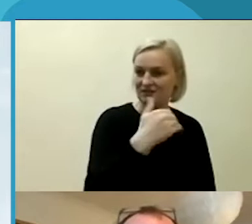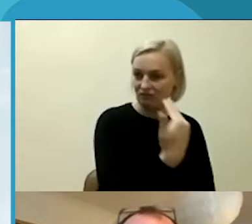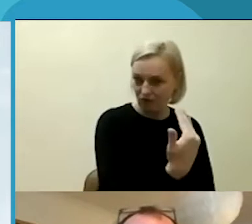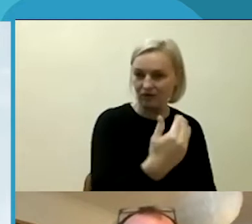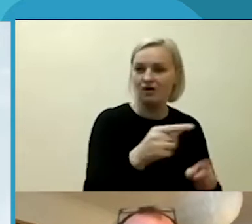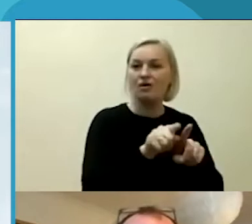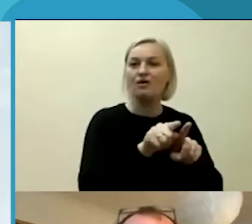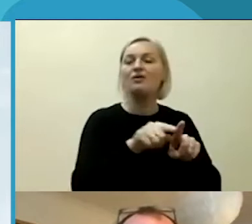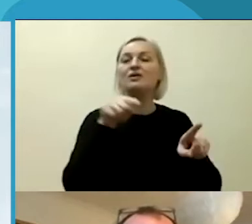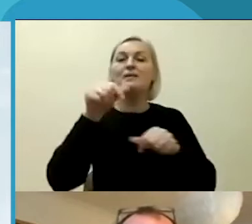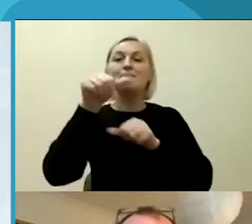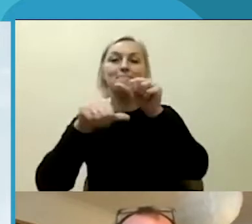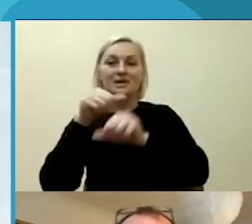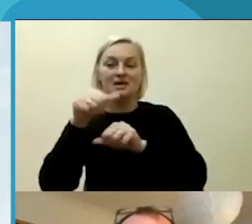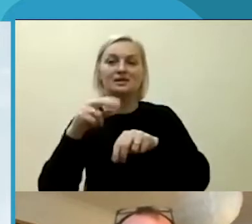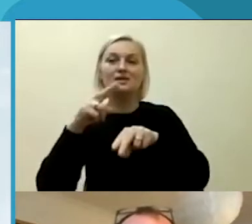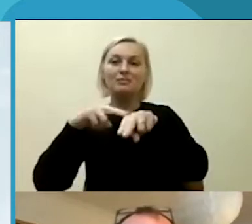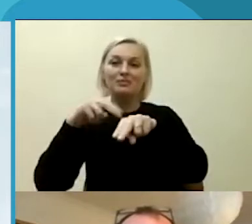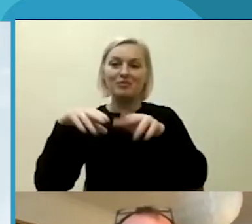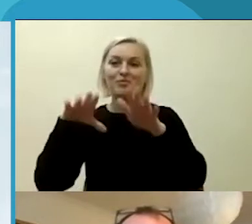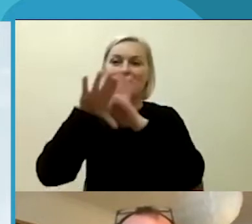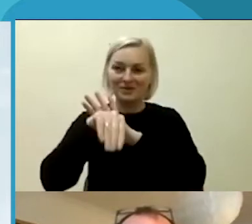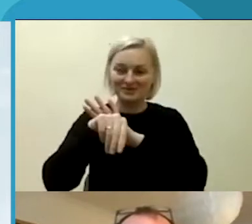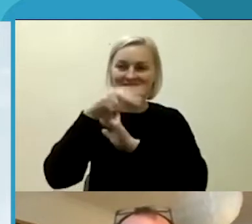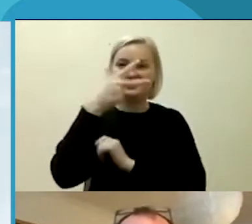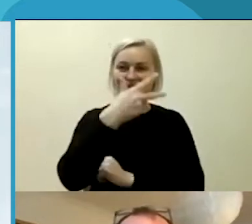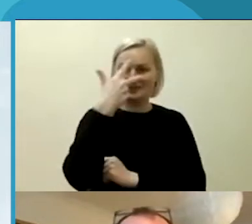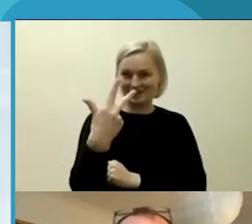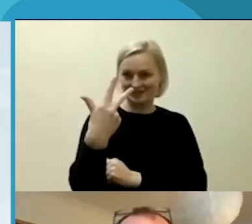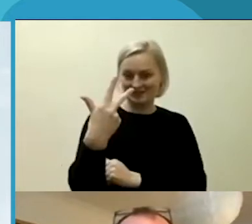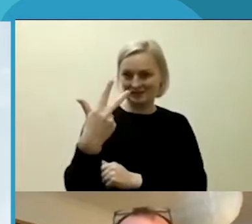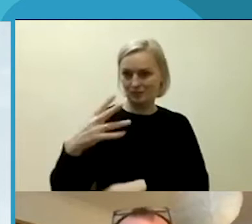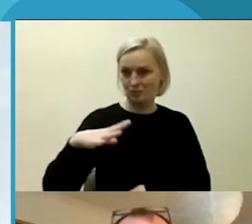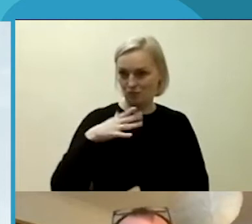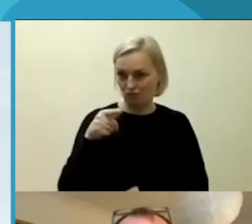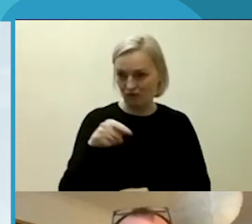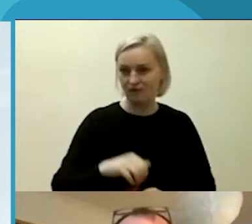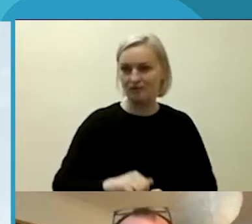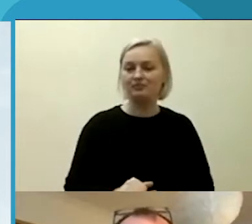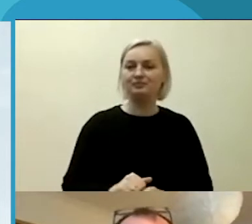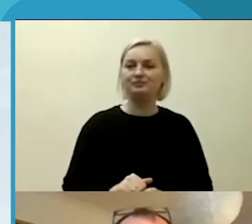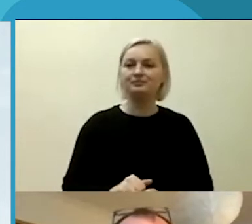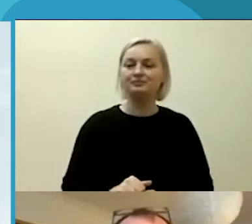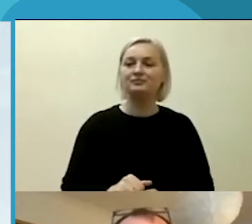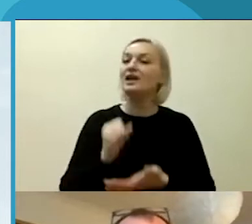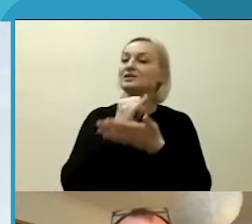recorded just 43. I think some of the problems are very similar to the problems that Göran just outlined for the Swedish